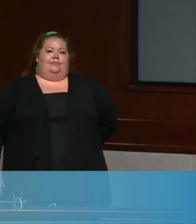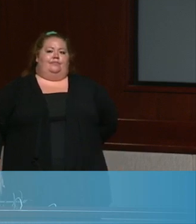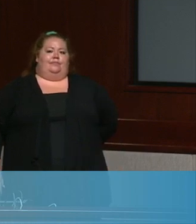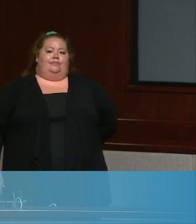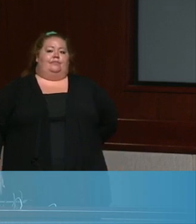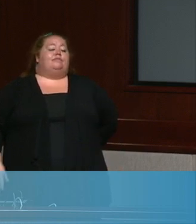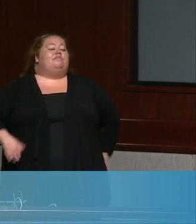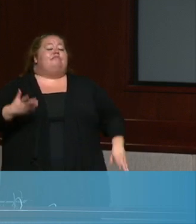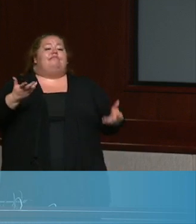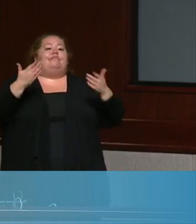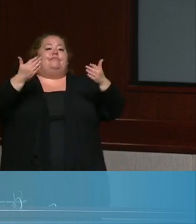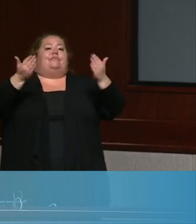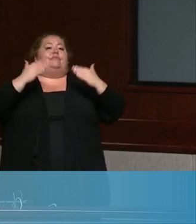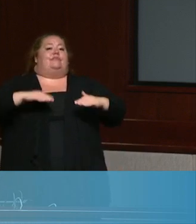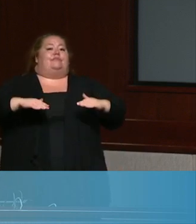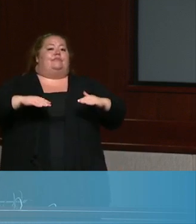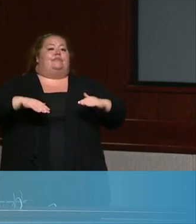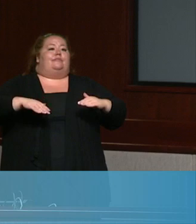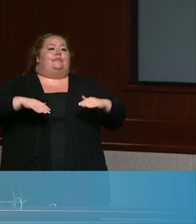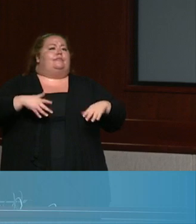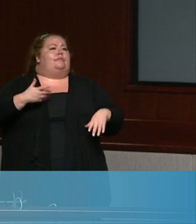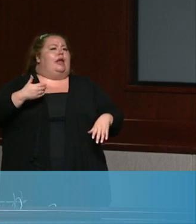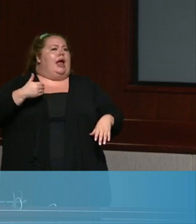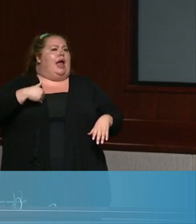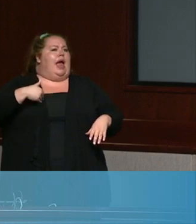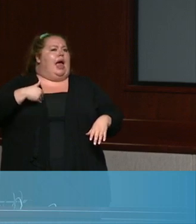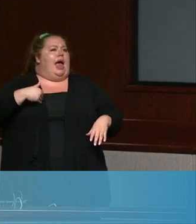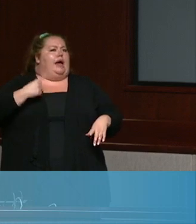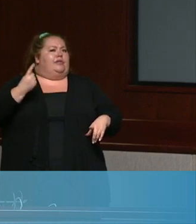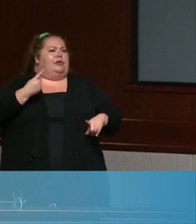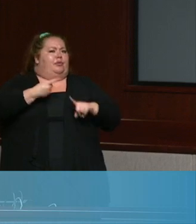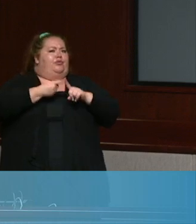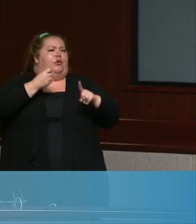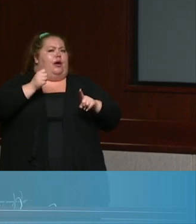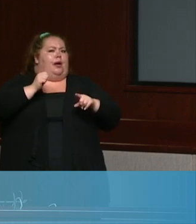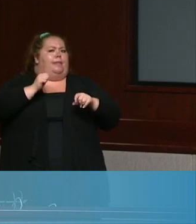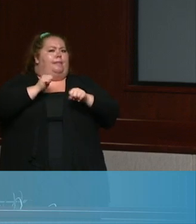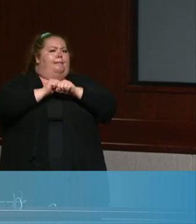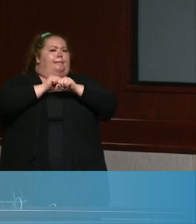Okay, we'll go to the next one. I believe we have someone from Mountain Enterprise on the line.